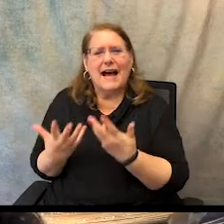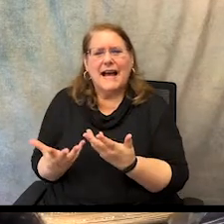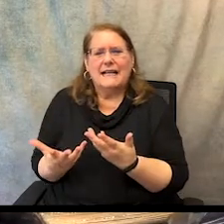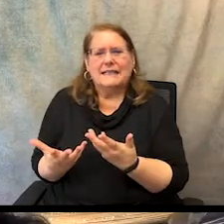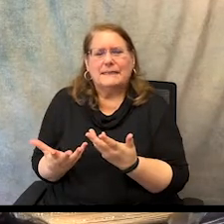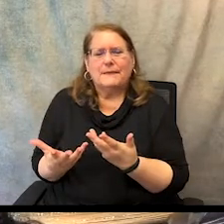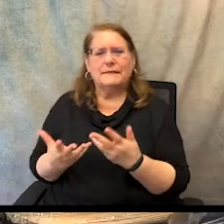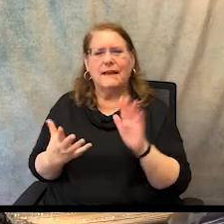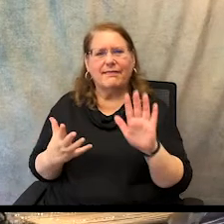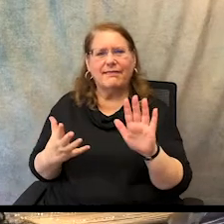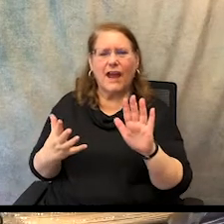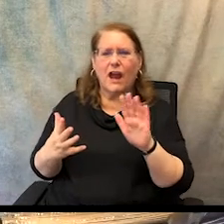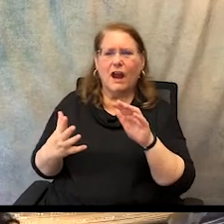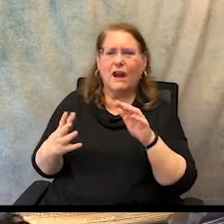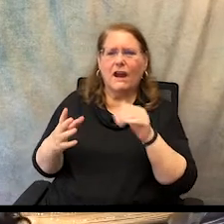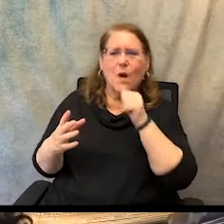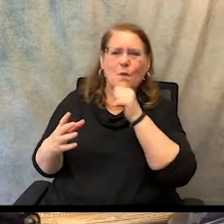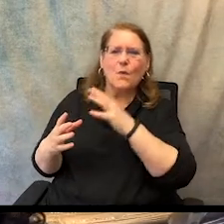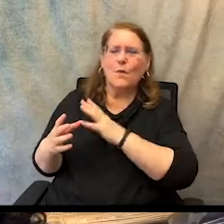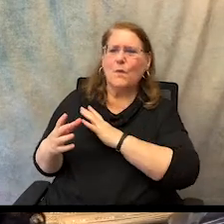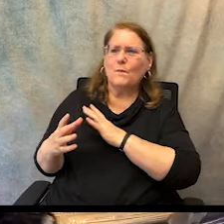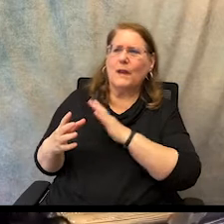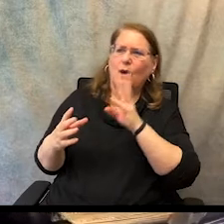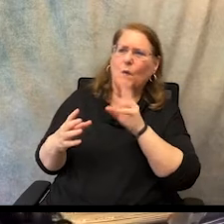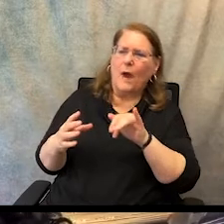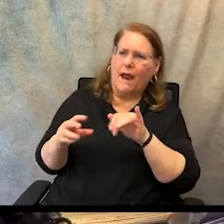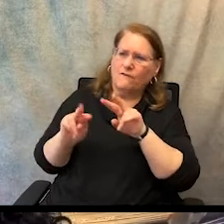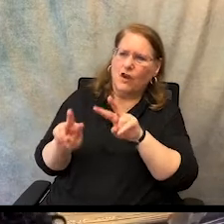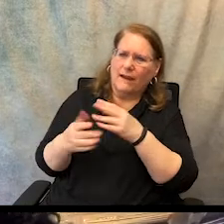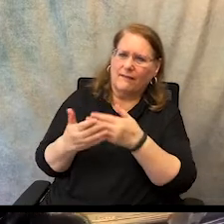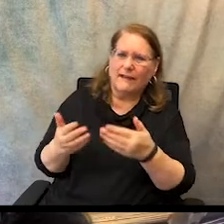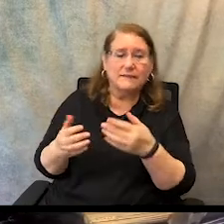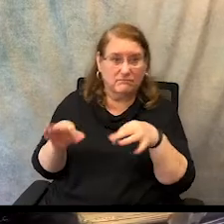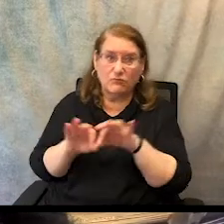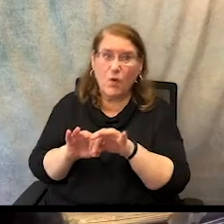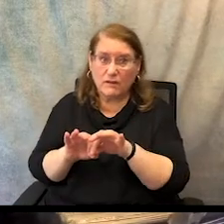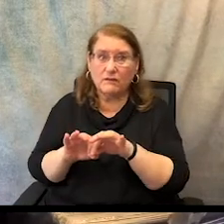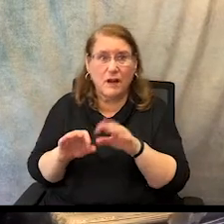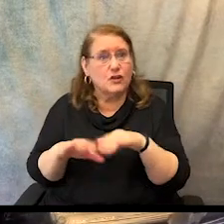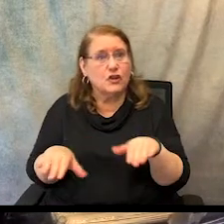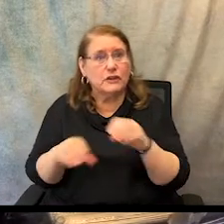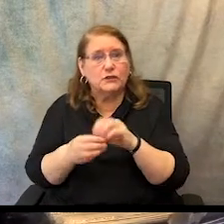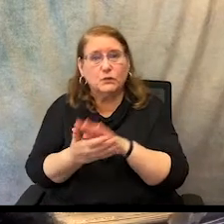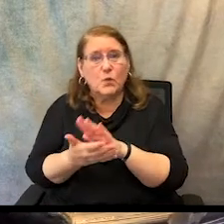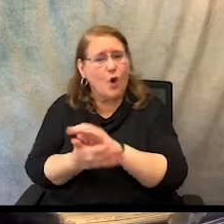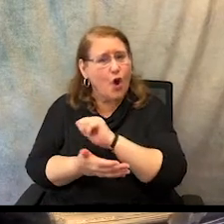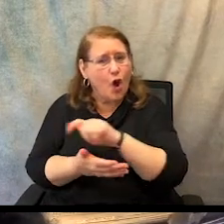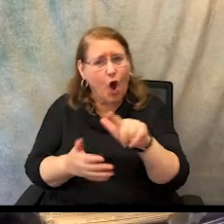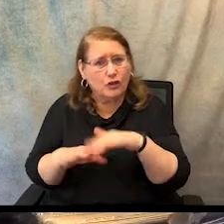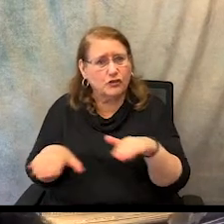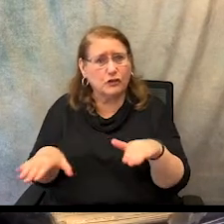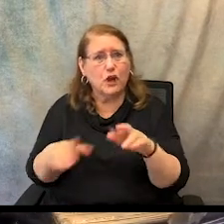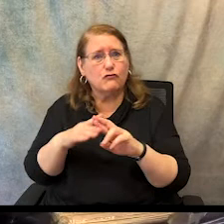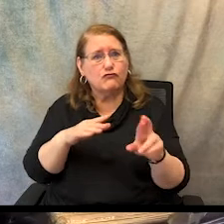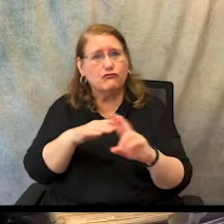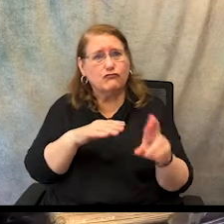their human way looking at things, you know. Wow. And that was very important. The children from the school, all the children,